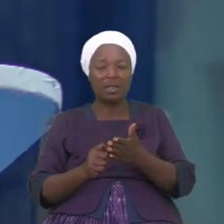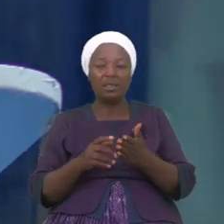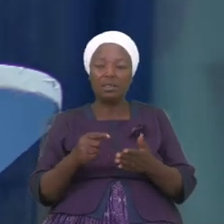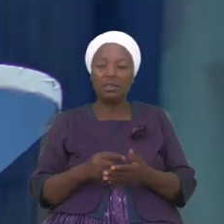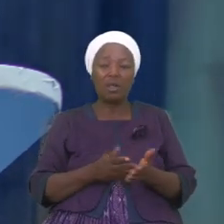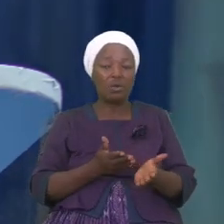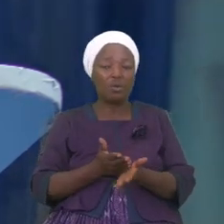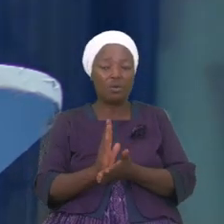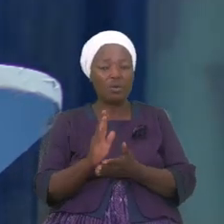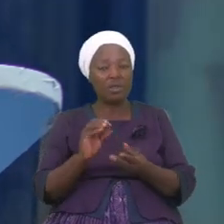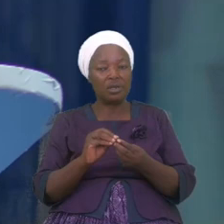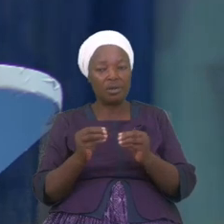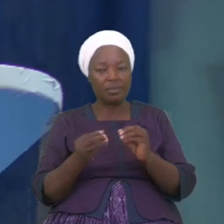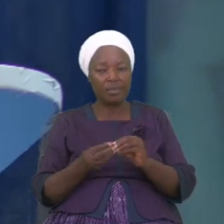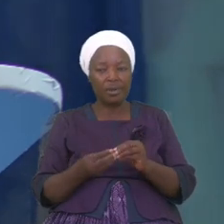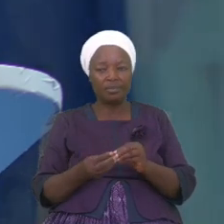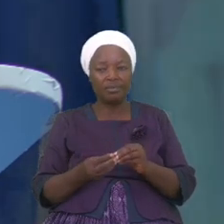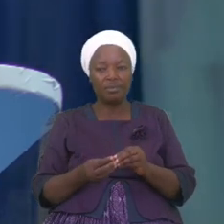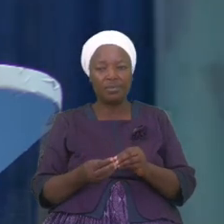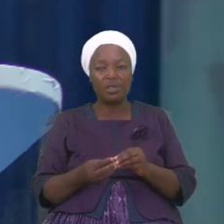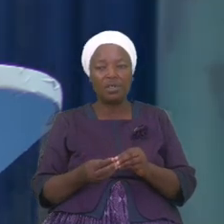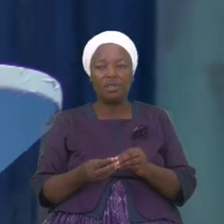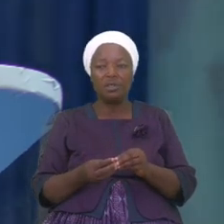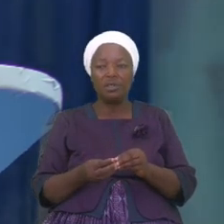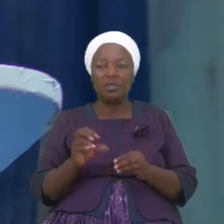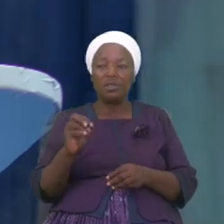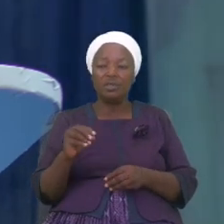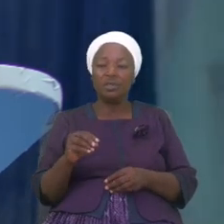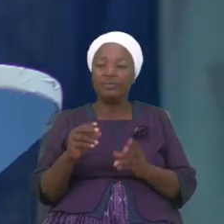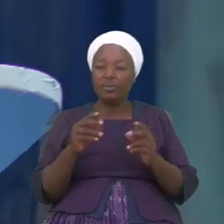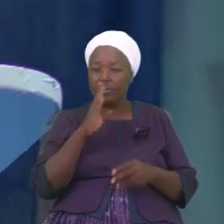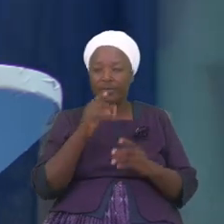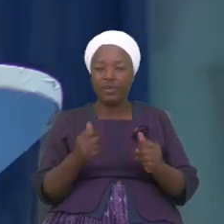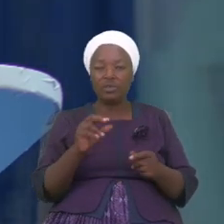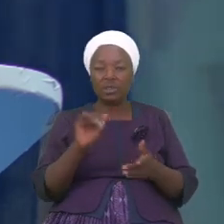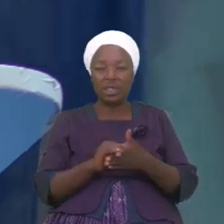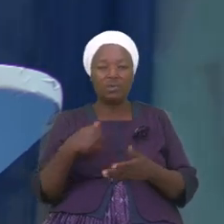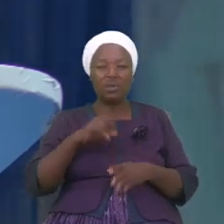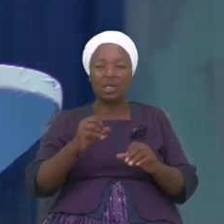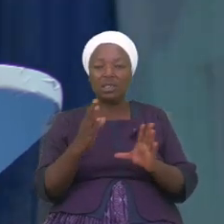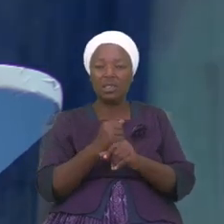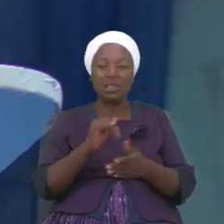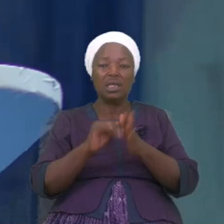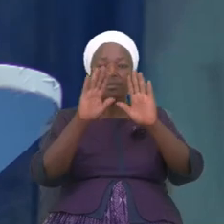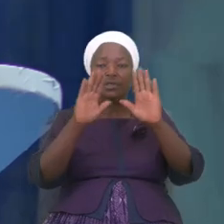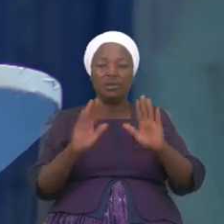that we can take the miracle prayers. Don't leave out any person.